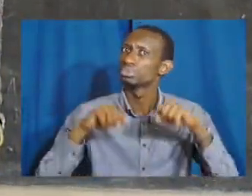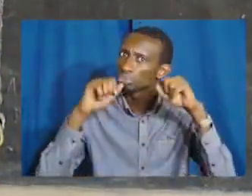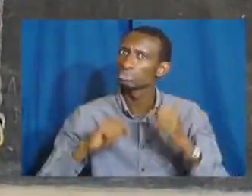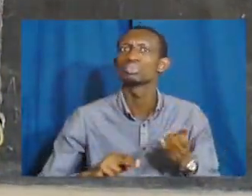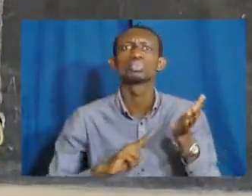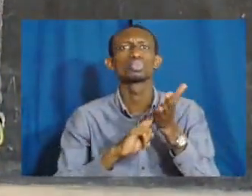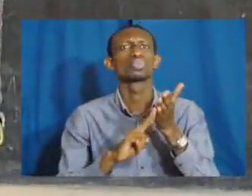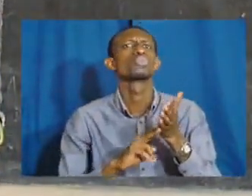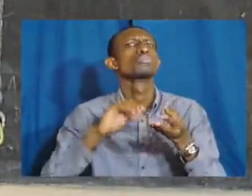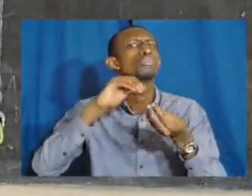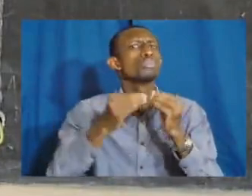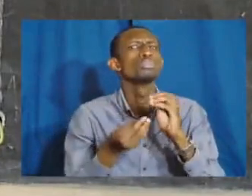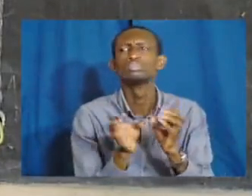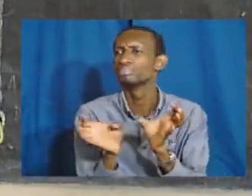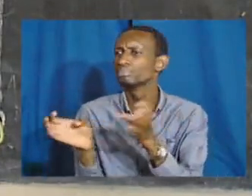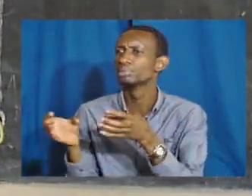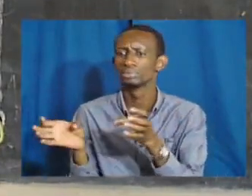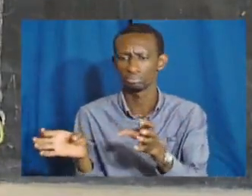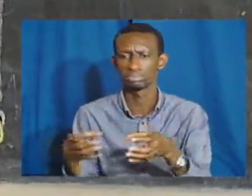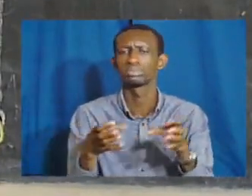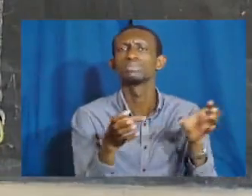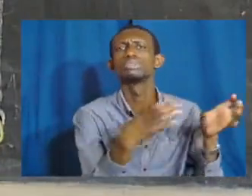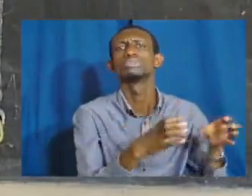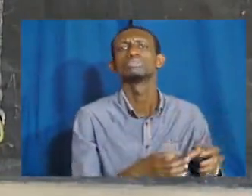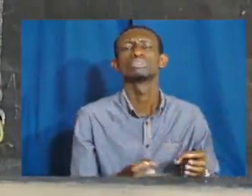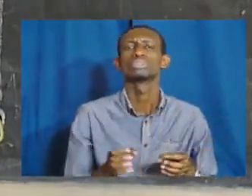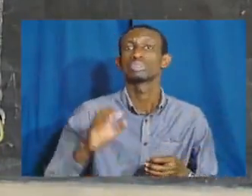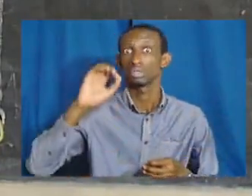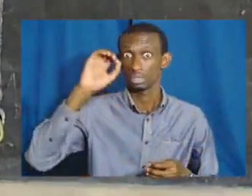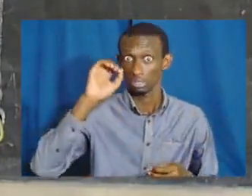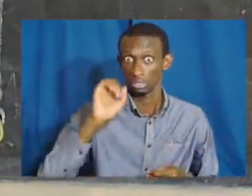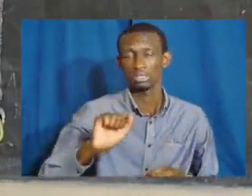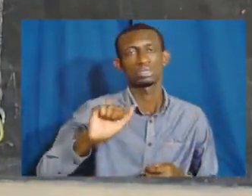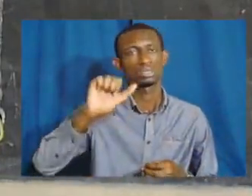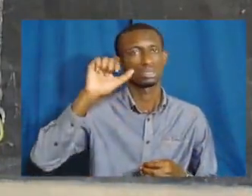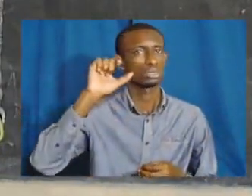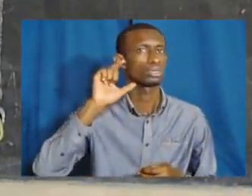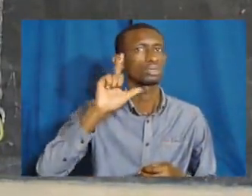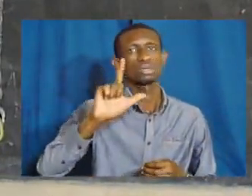number of alkyl groups. Alkyl groups are obtained from